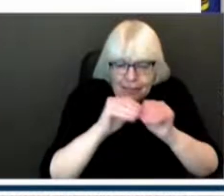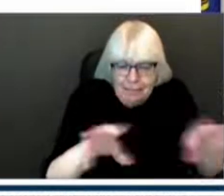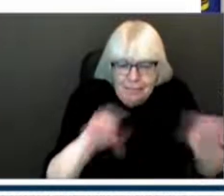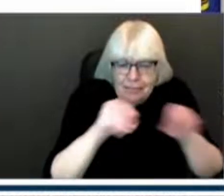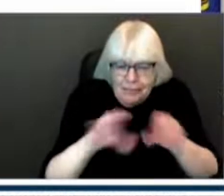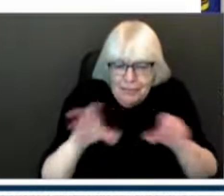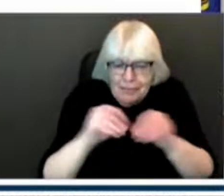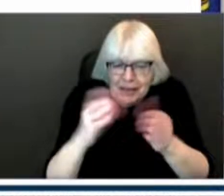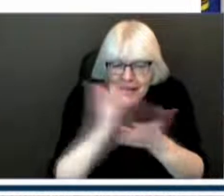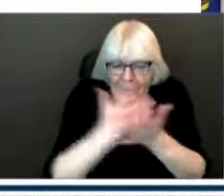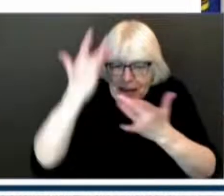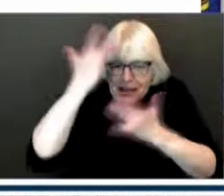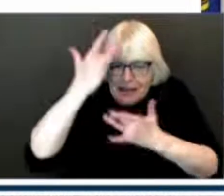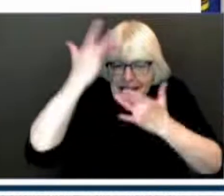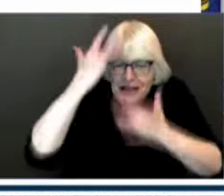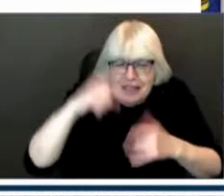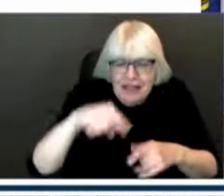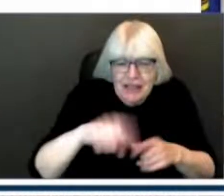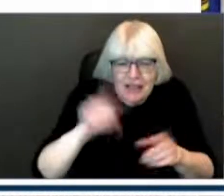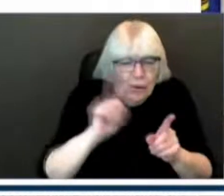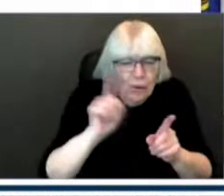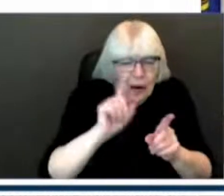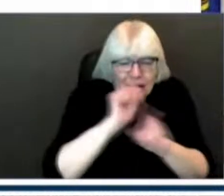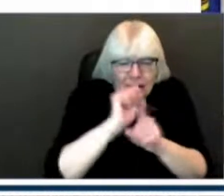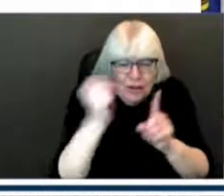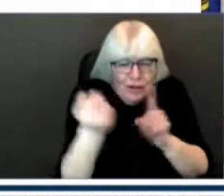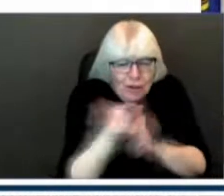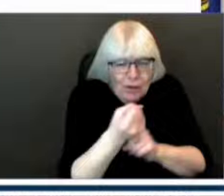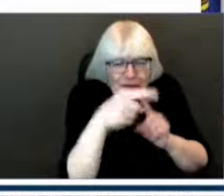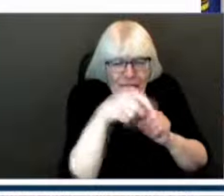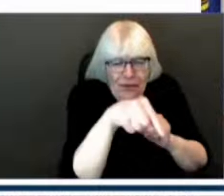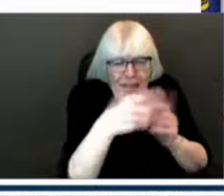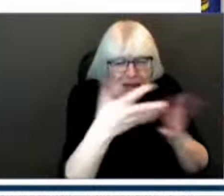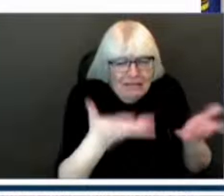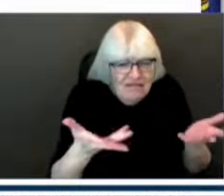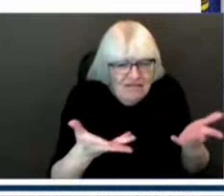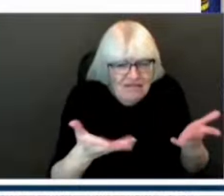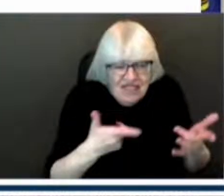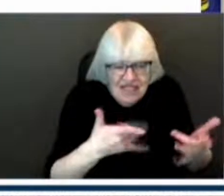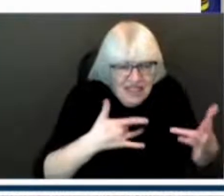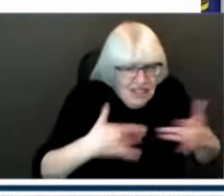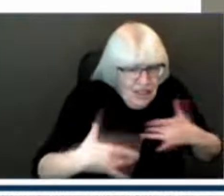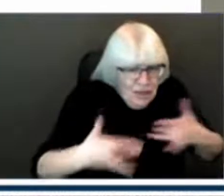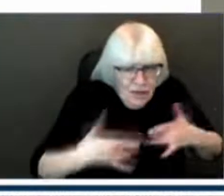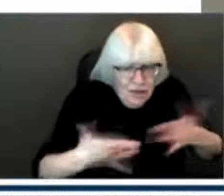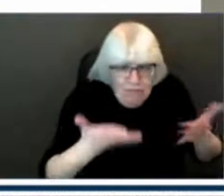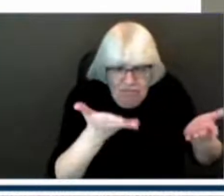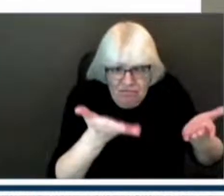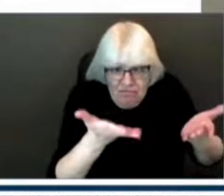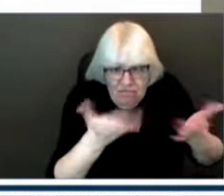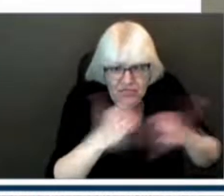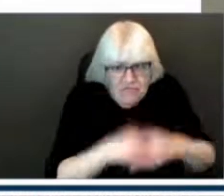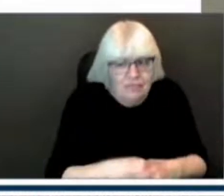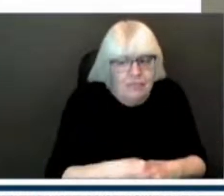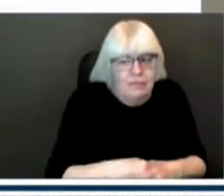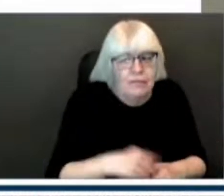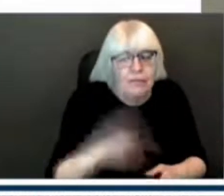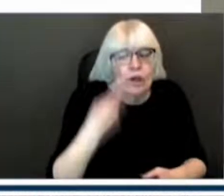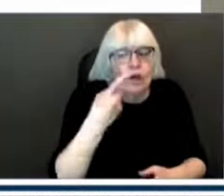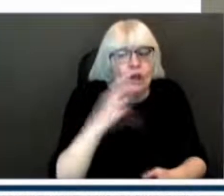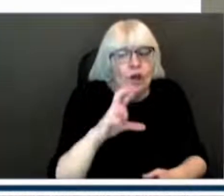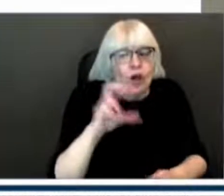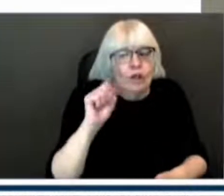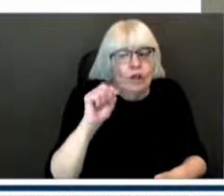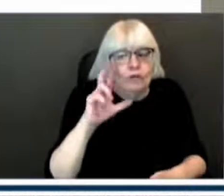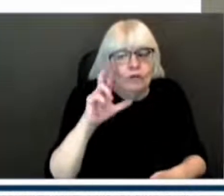there, and if that's a concerning thing for you? Well, I mean, both those outbreaks are a reflection of the level of